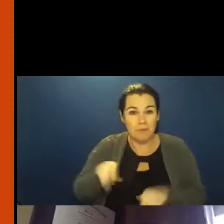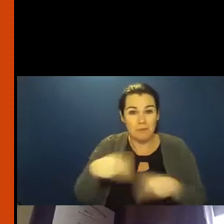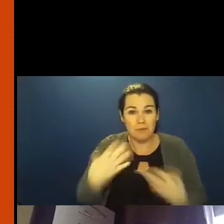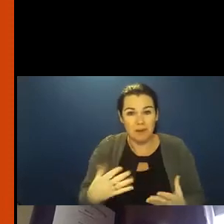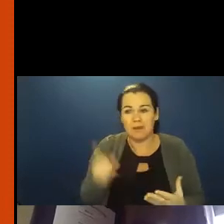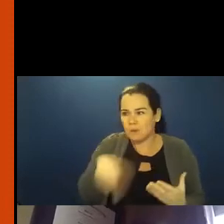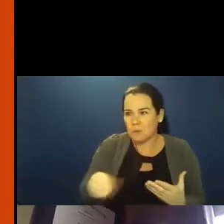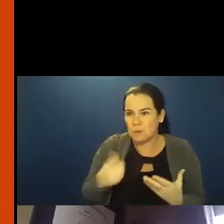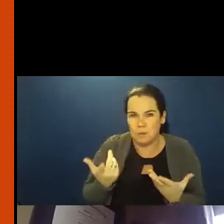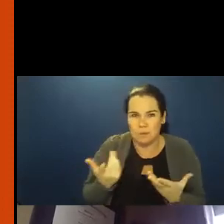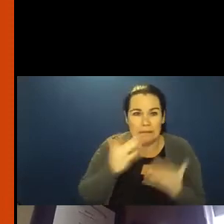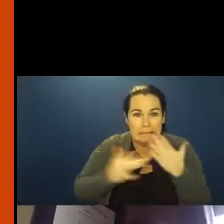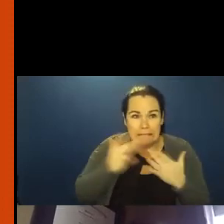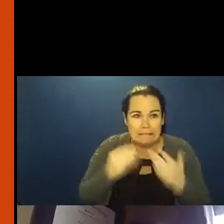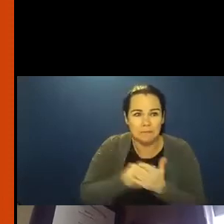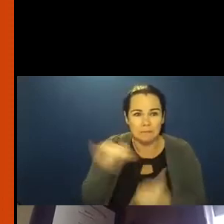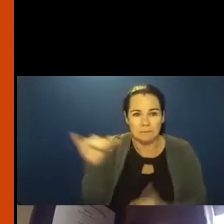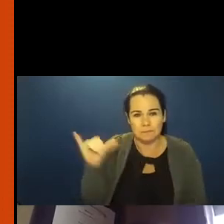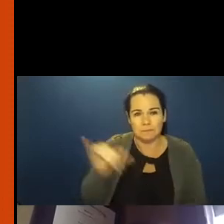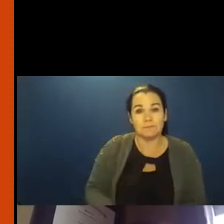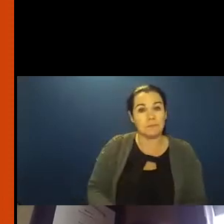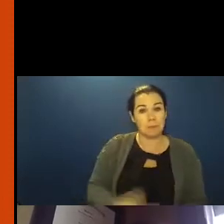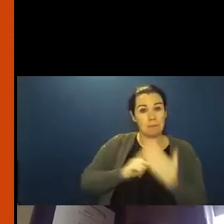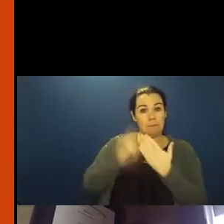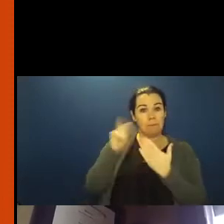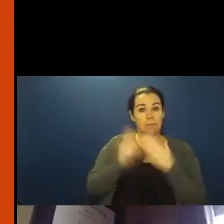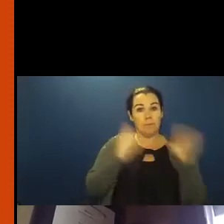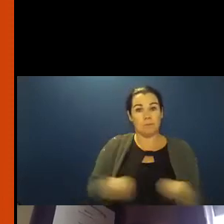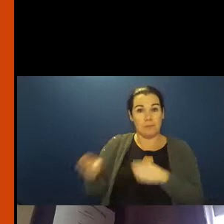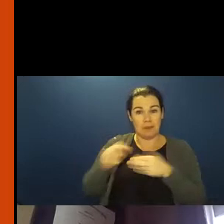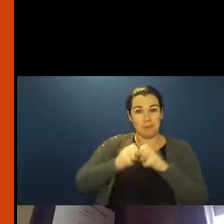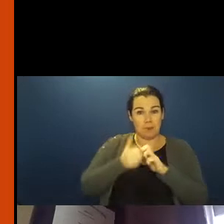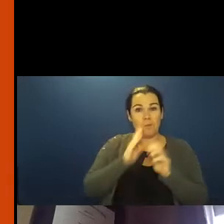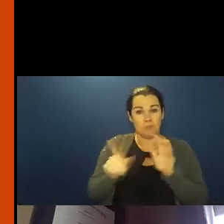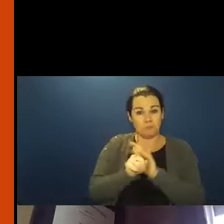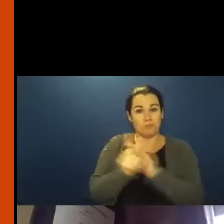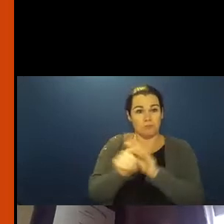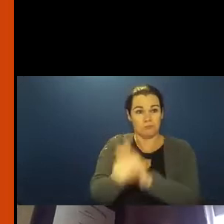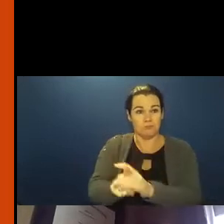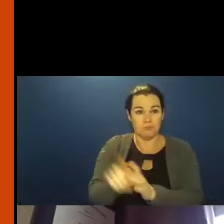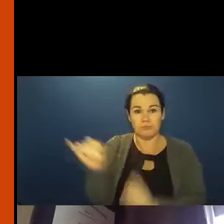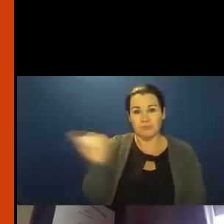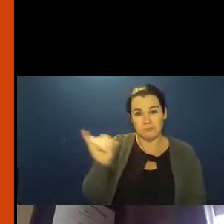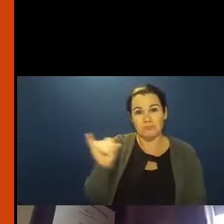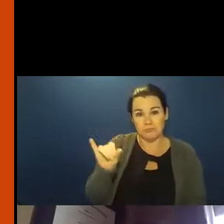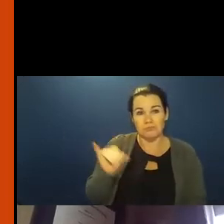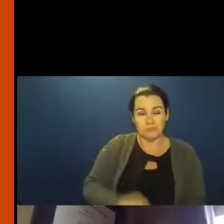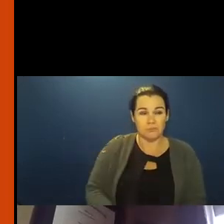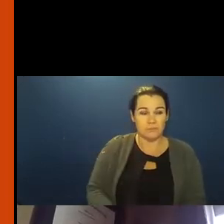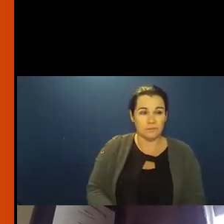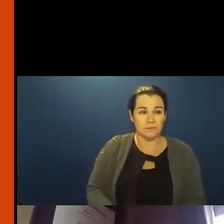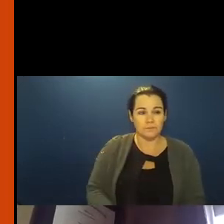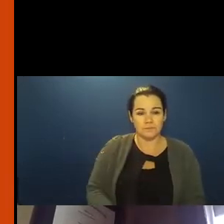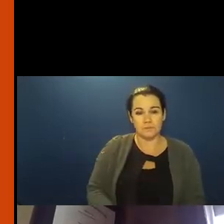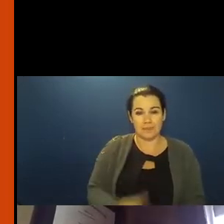services. There are also program planning issues that are related to the service provision